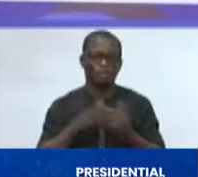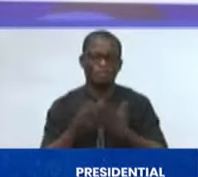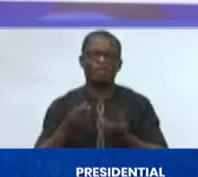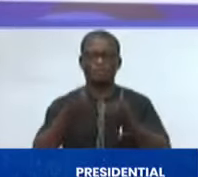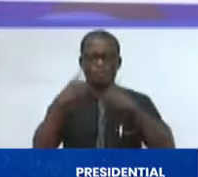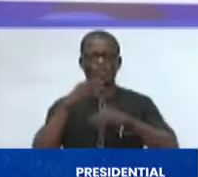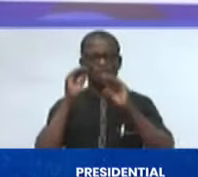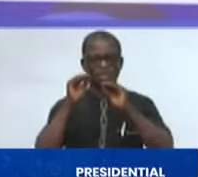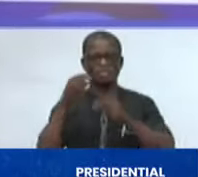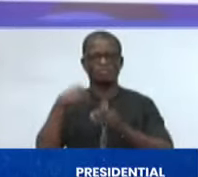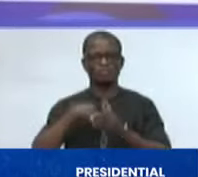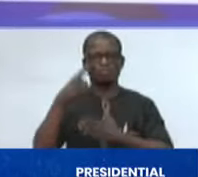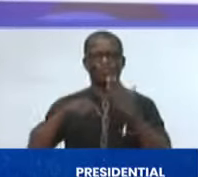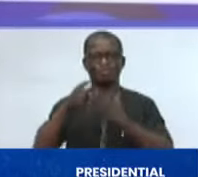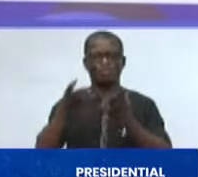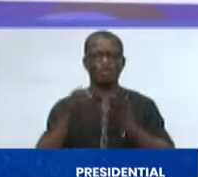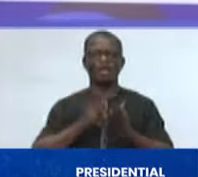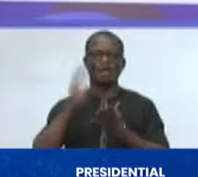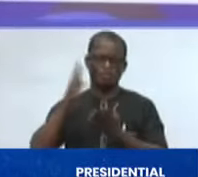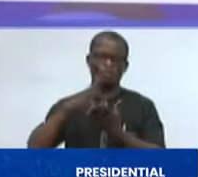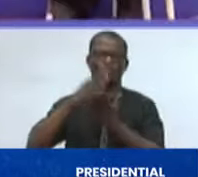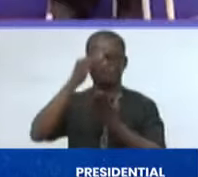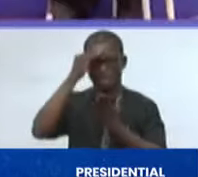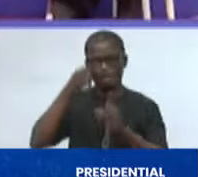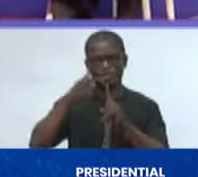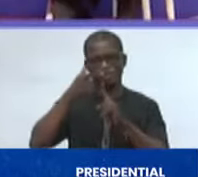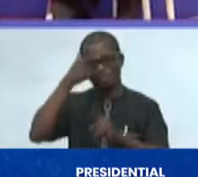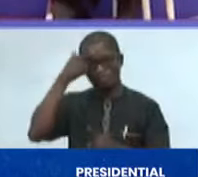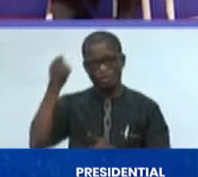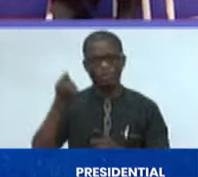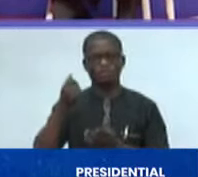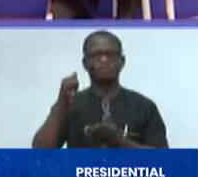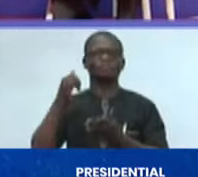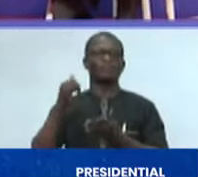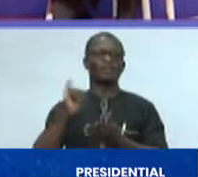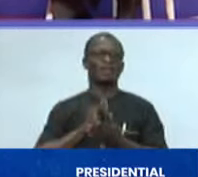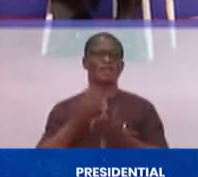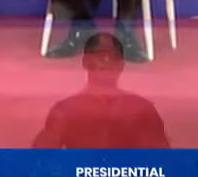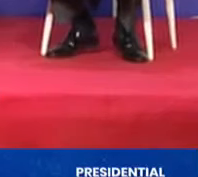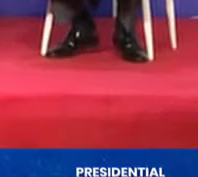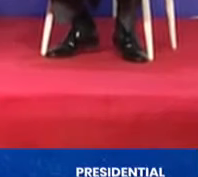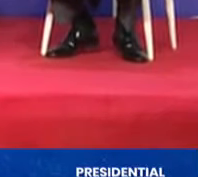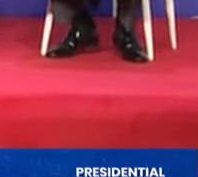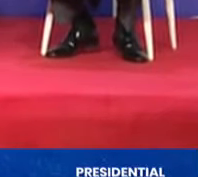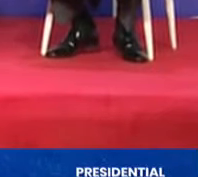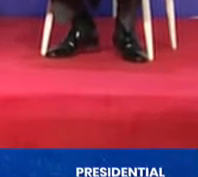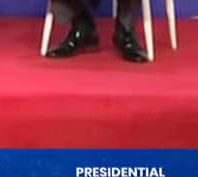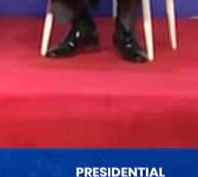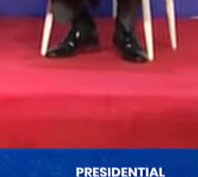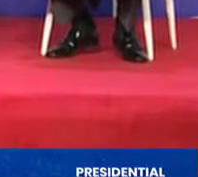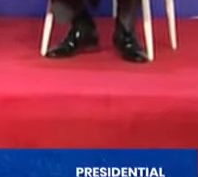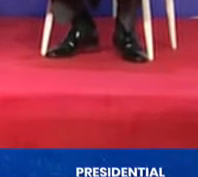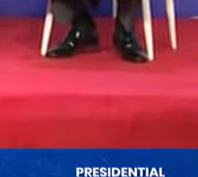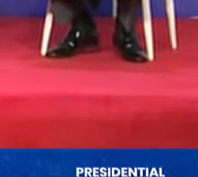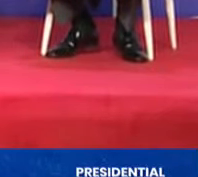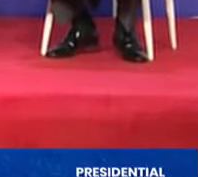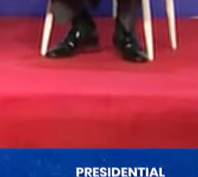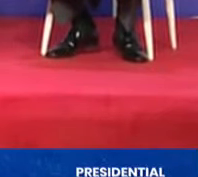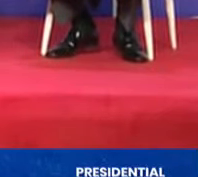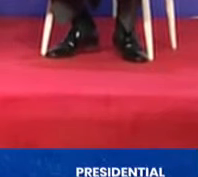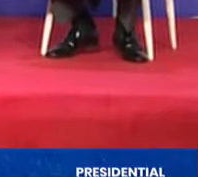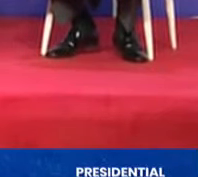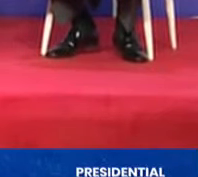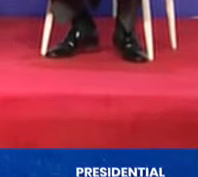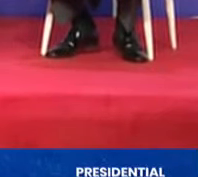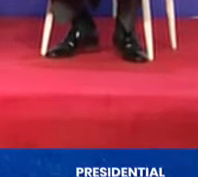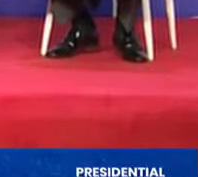me what you want. I'll learn, because the job of a leader is to also learn. A leader doesn't know everything. If you know everything,